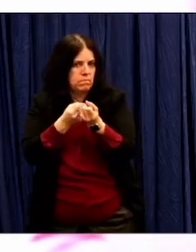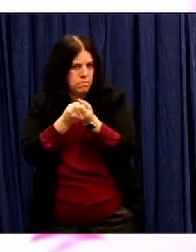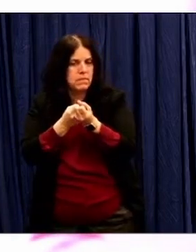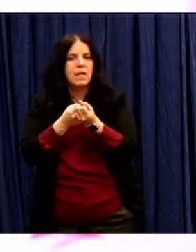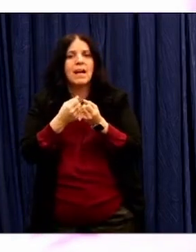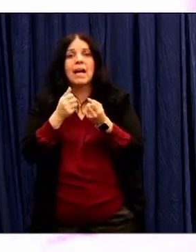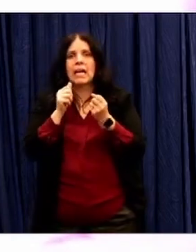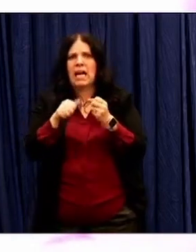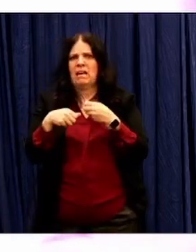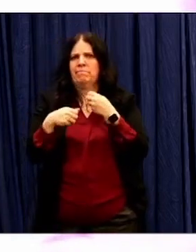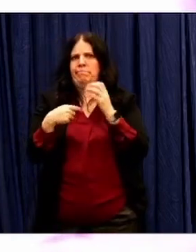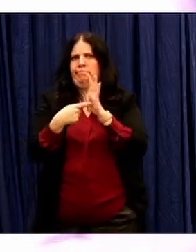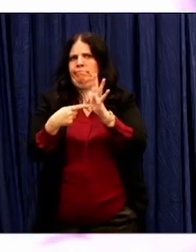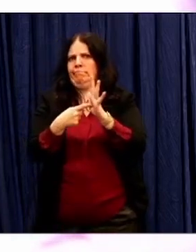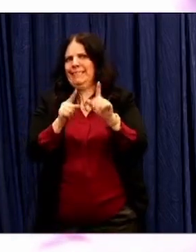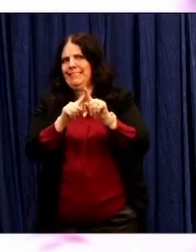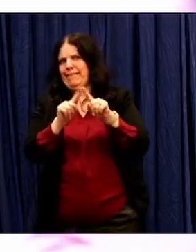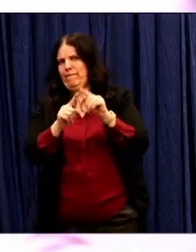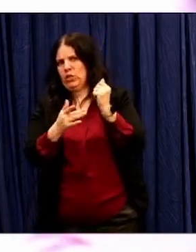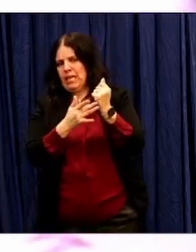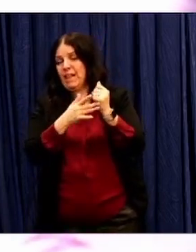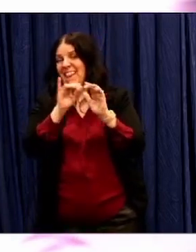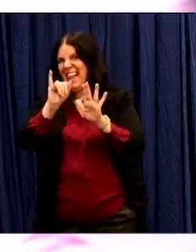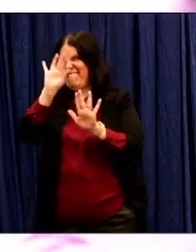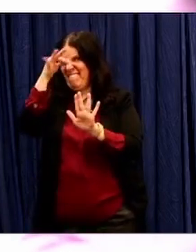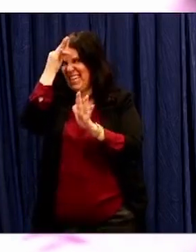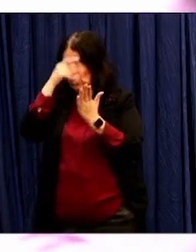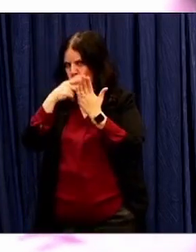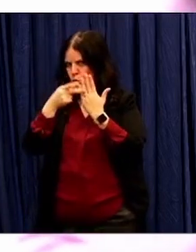to a variety of technologies. So that's the federal level.